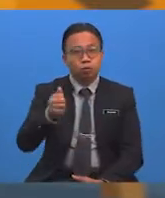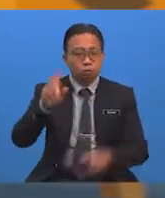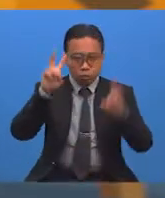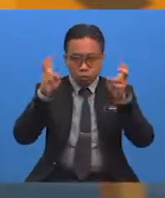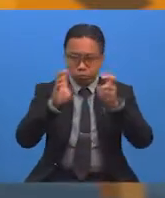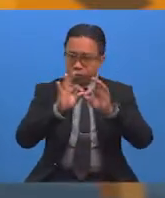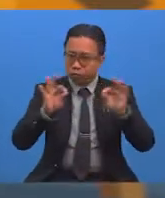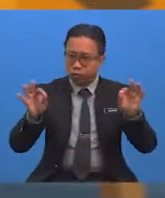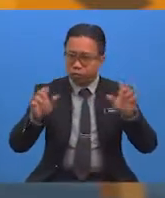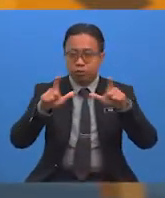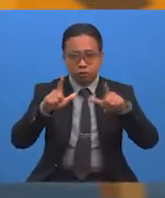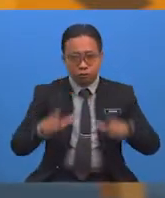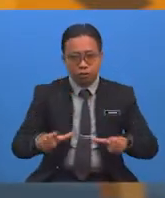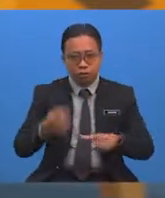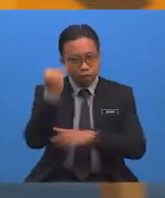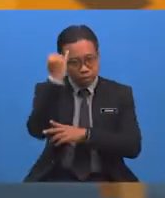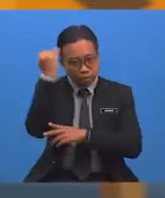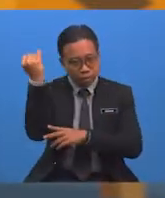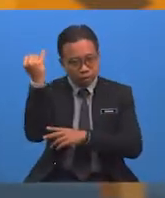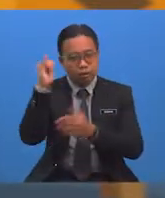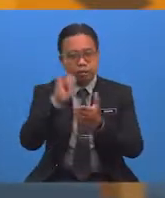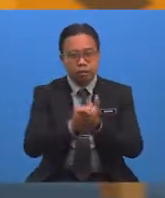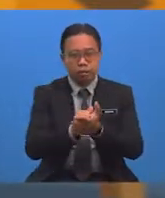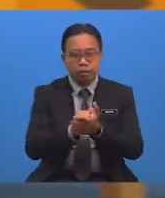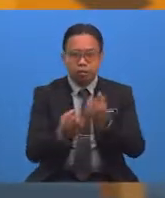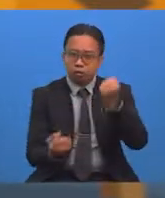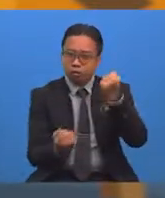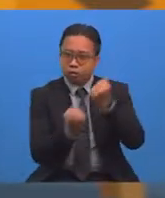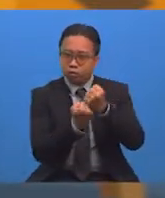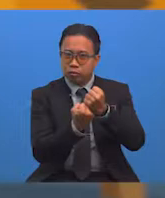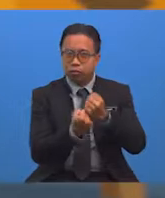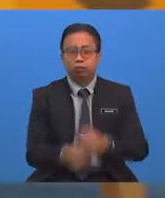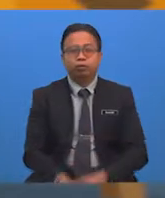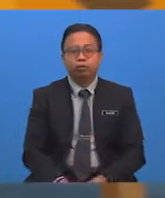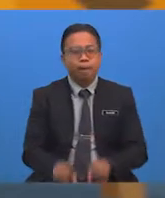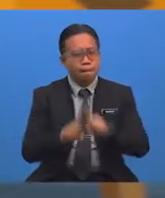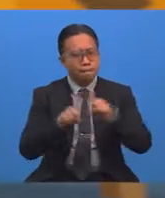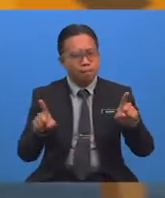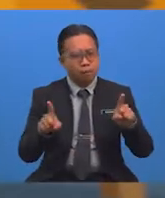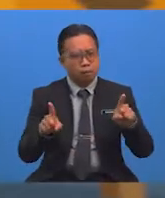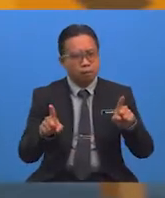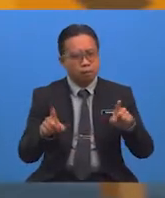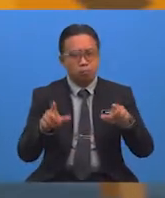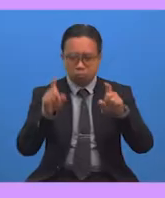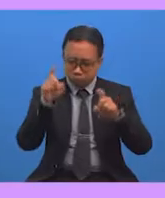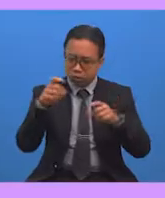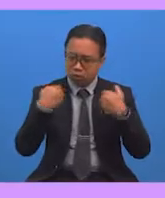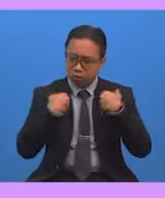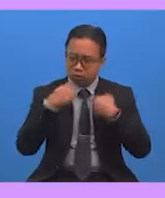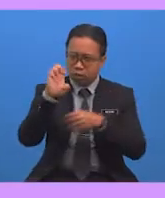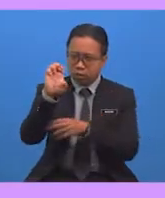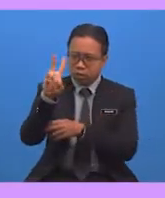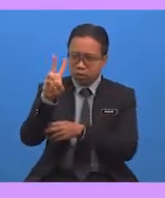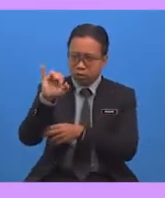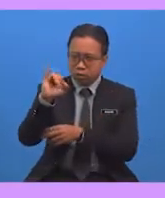sentence should state an idea that can be supported by concrete evidence.